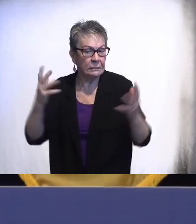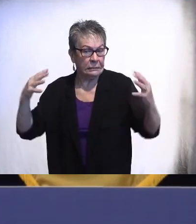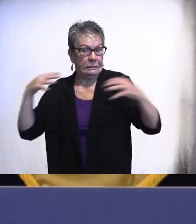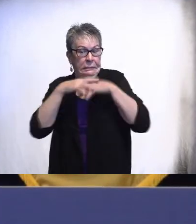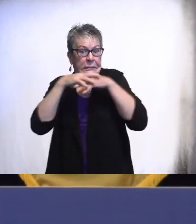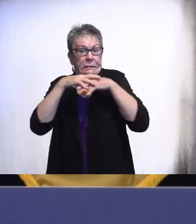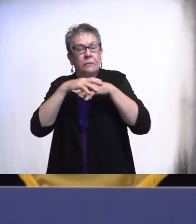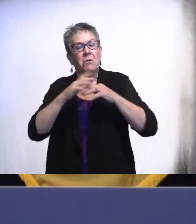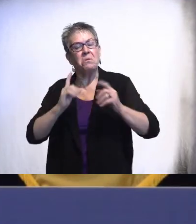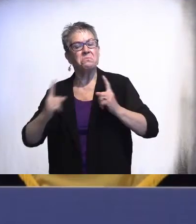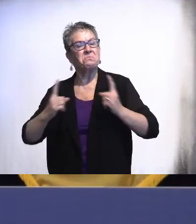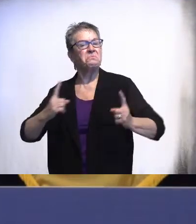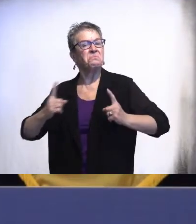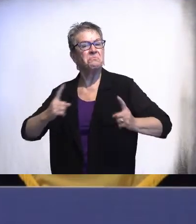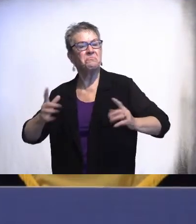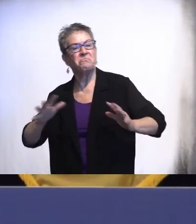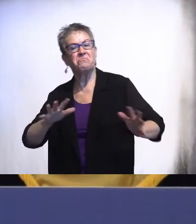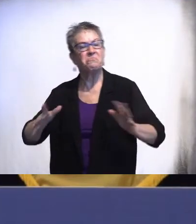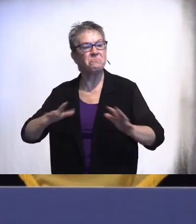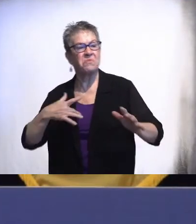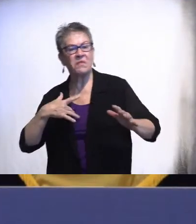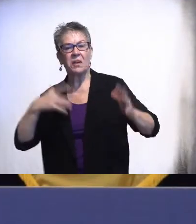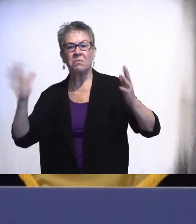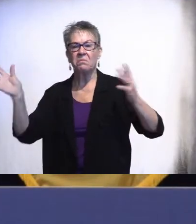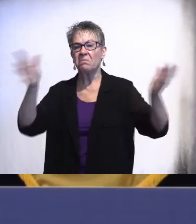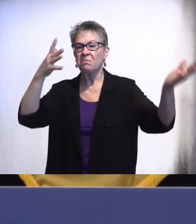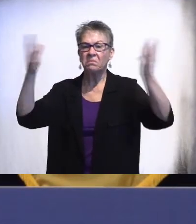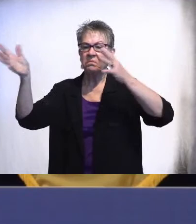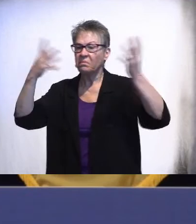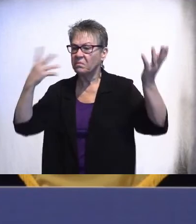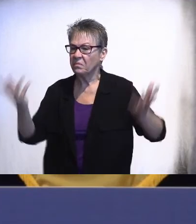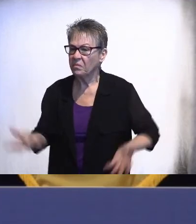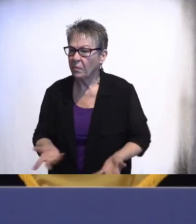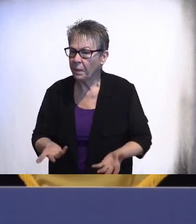do, and by the way, Judy, you too, and